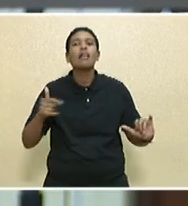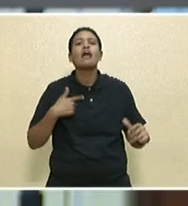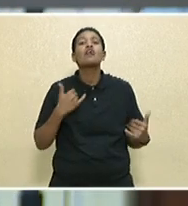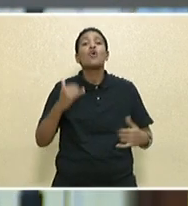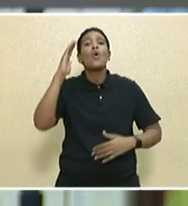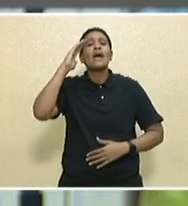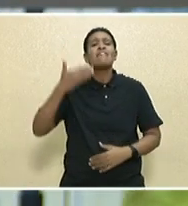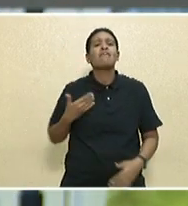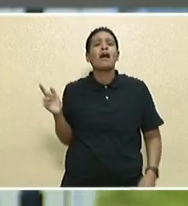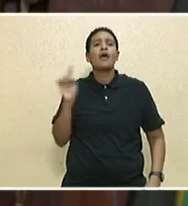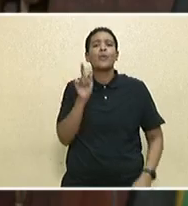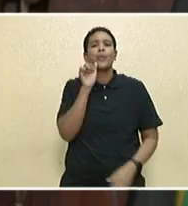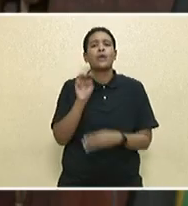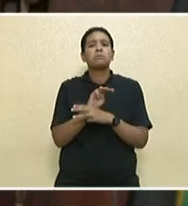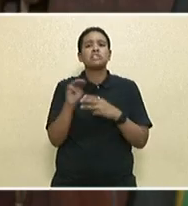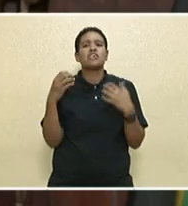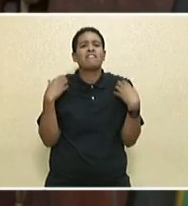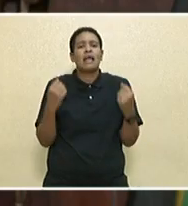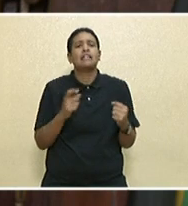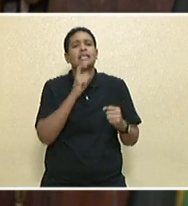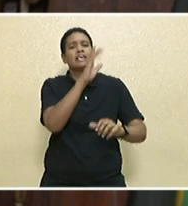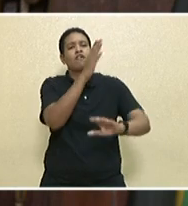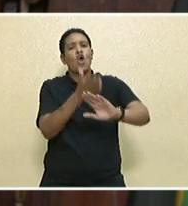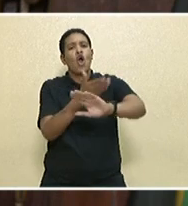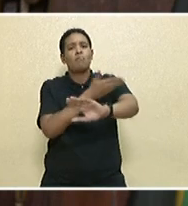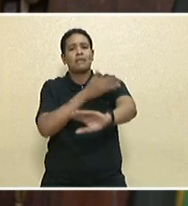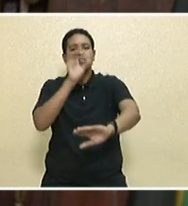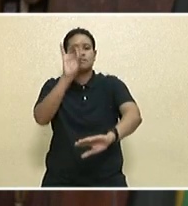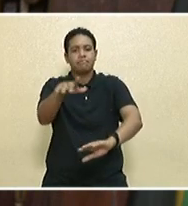the Minister of Health to give his update.